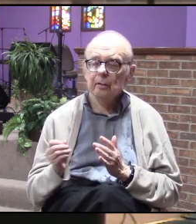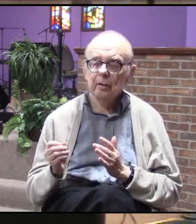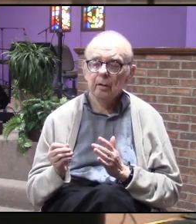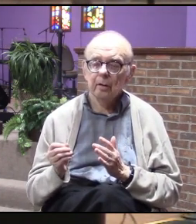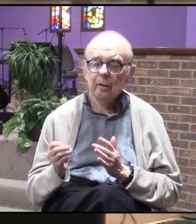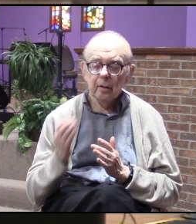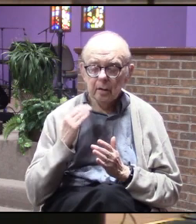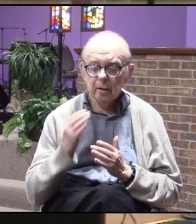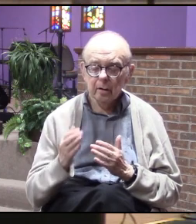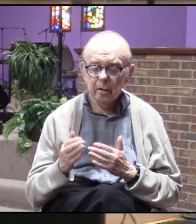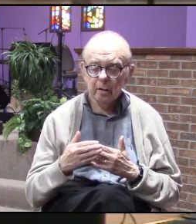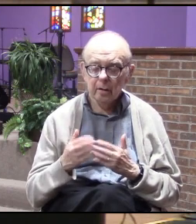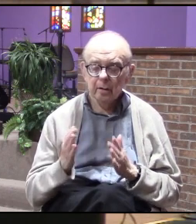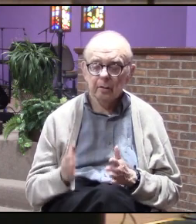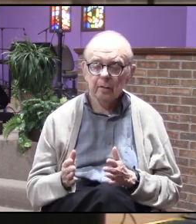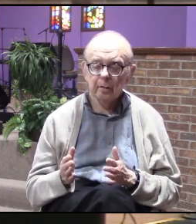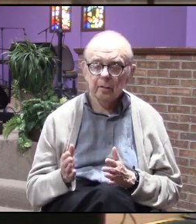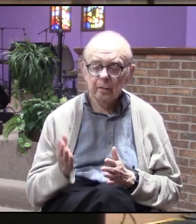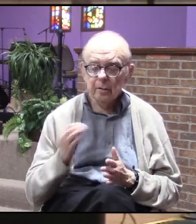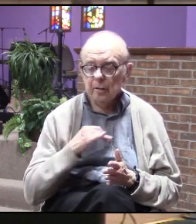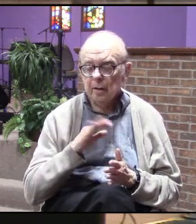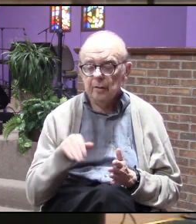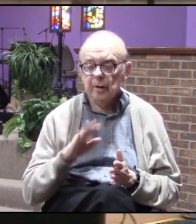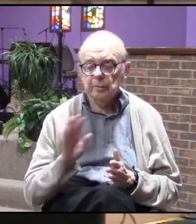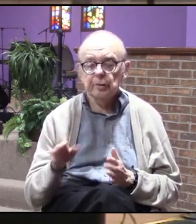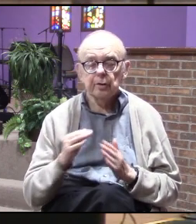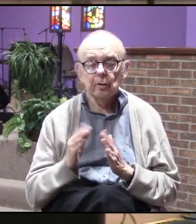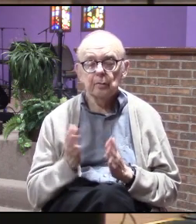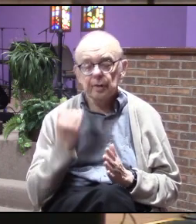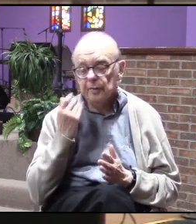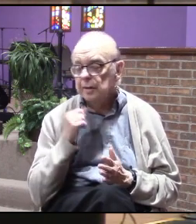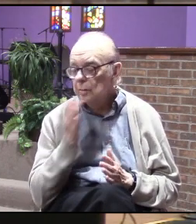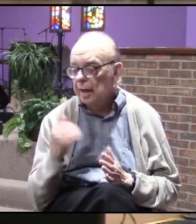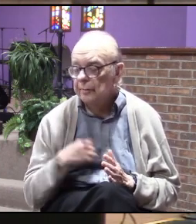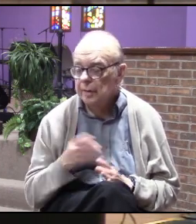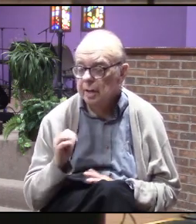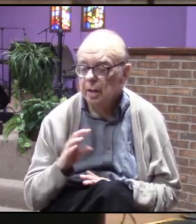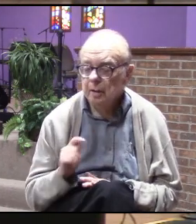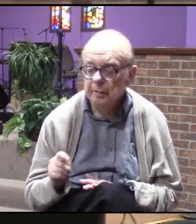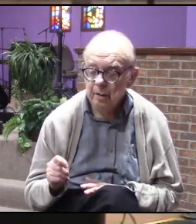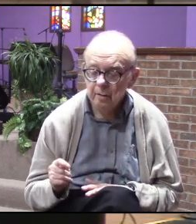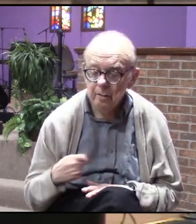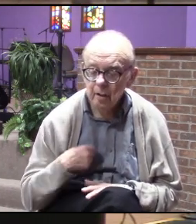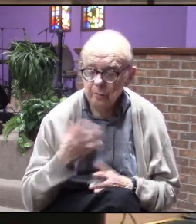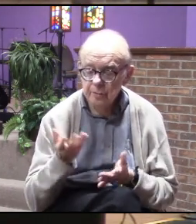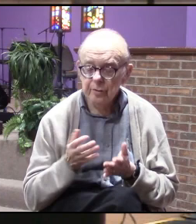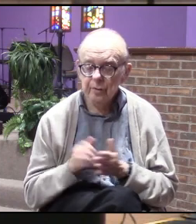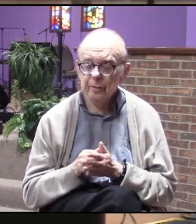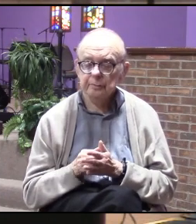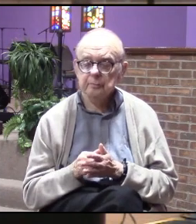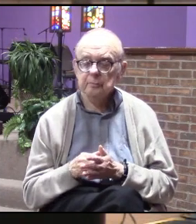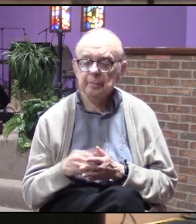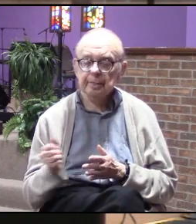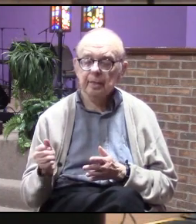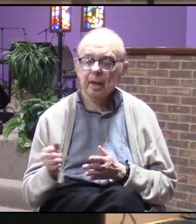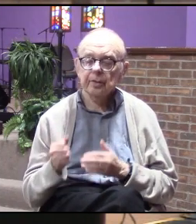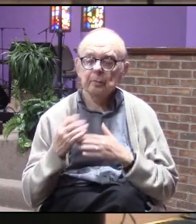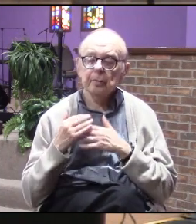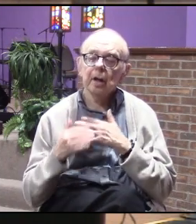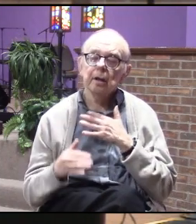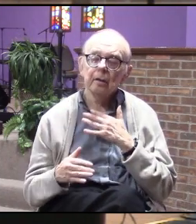And if your neighbors don't have any, invite them over to your house. And here's what I want you to do. I want you to take the